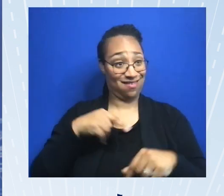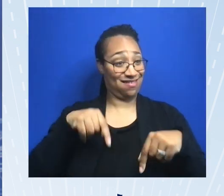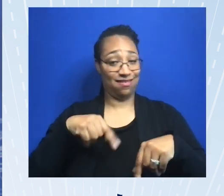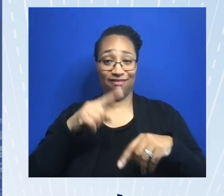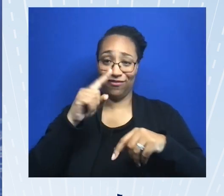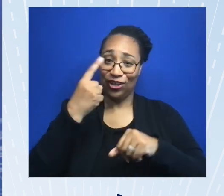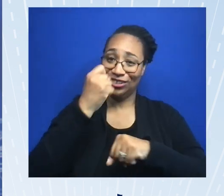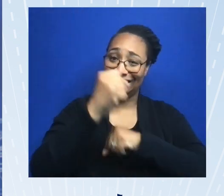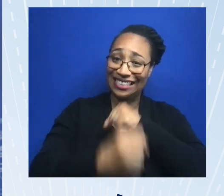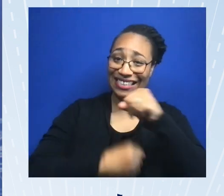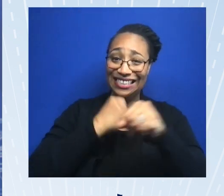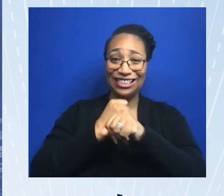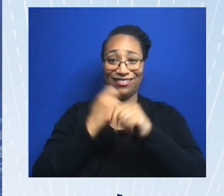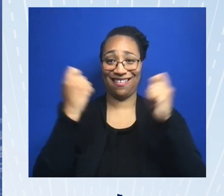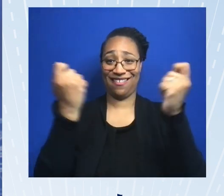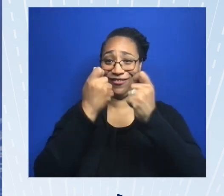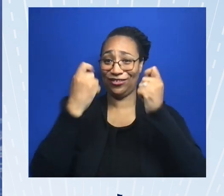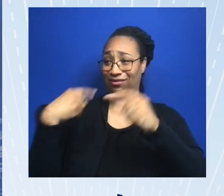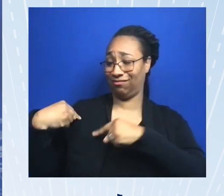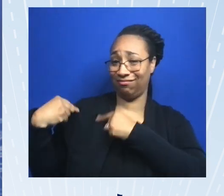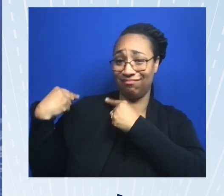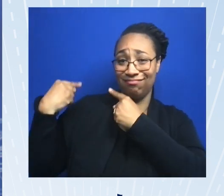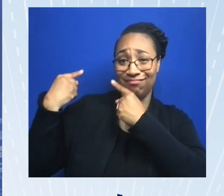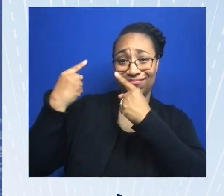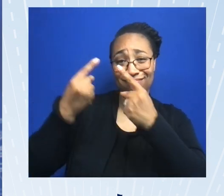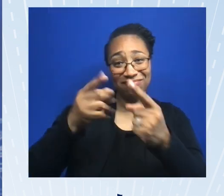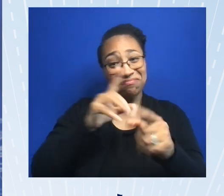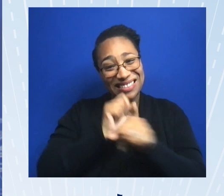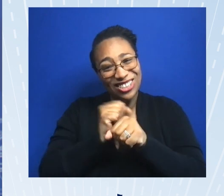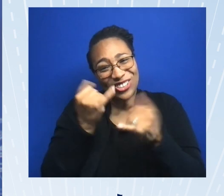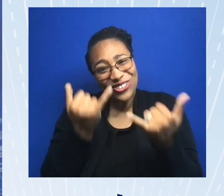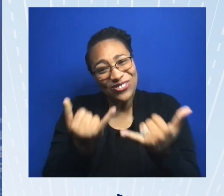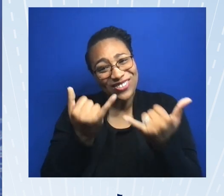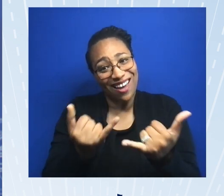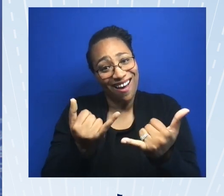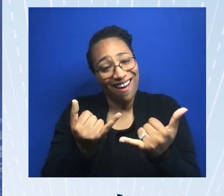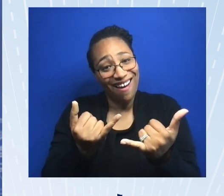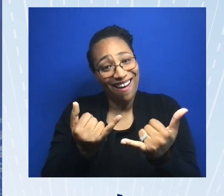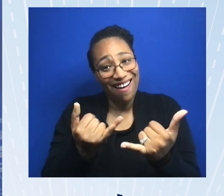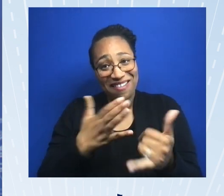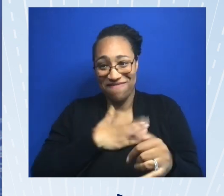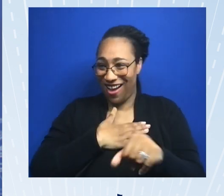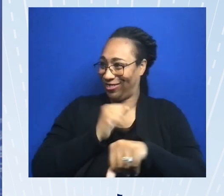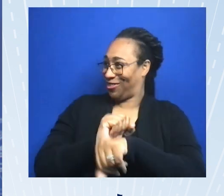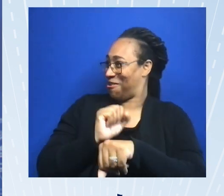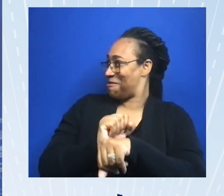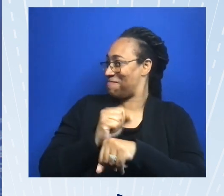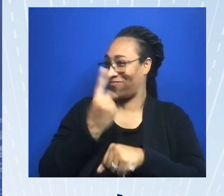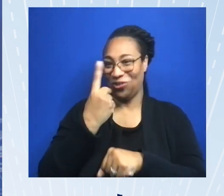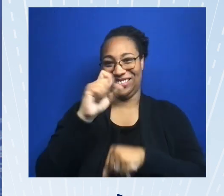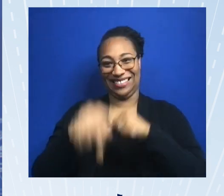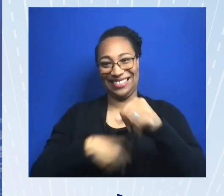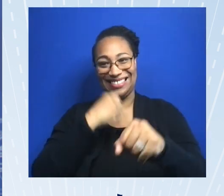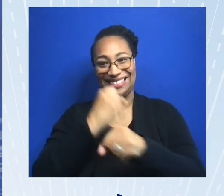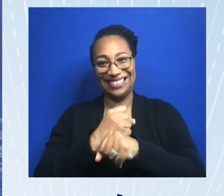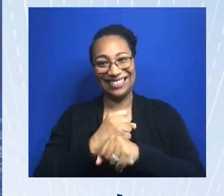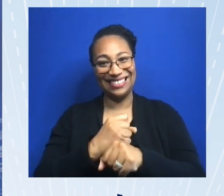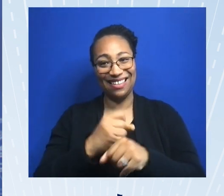this plan. When I entered office, I said that one of my objectives was to persuade people to